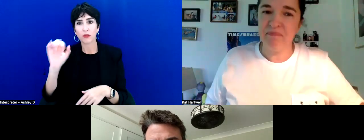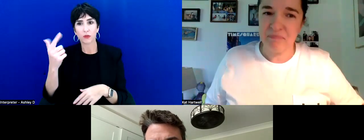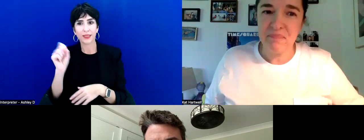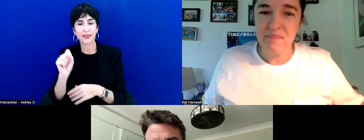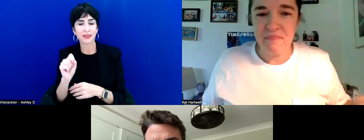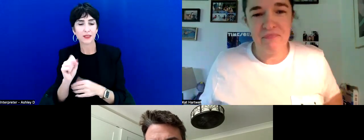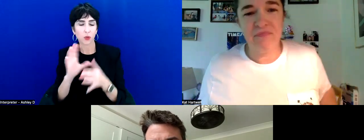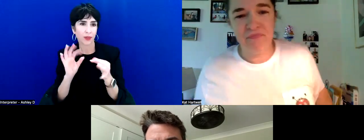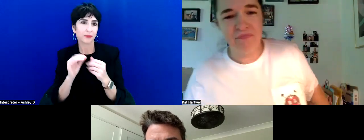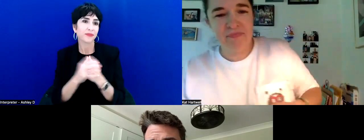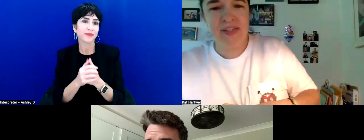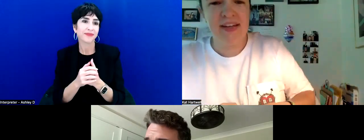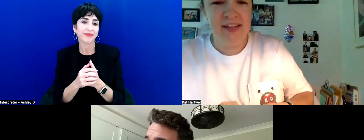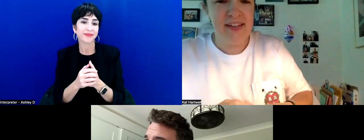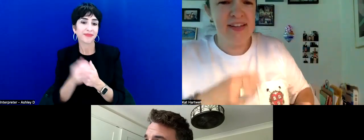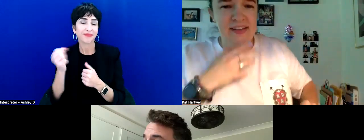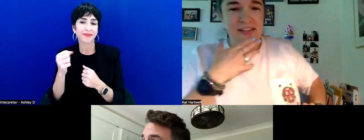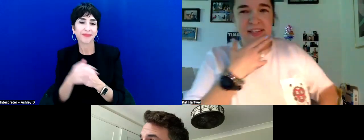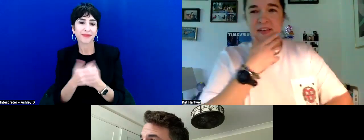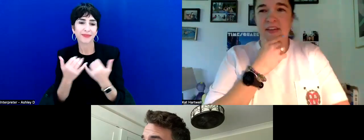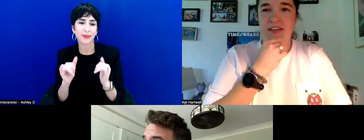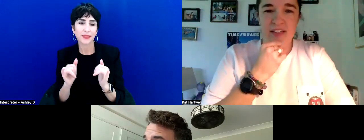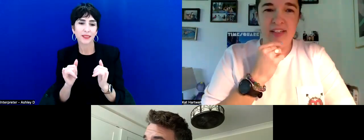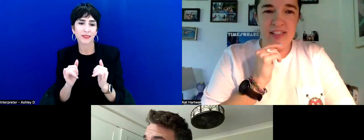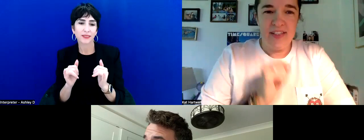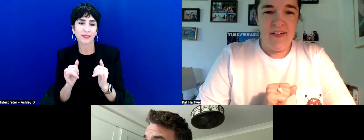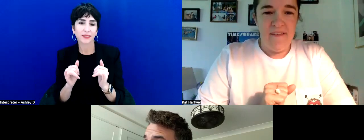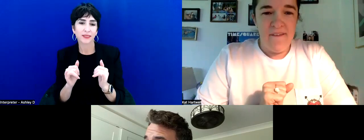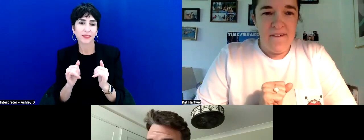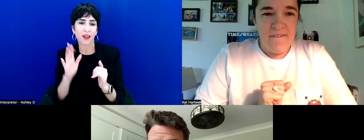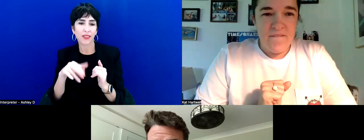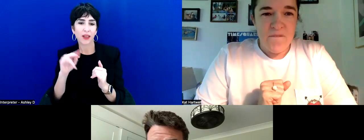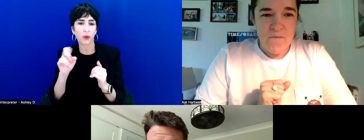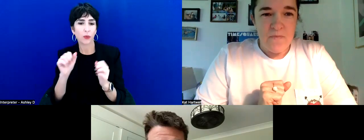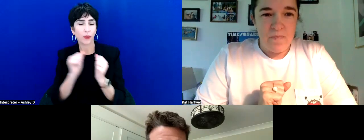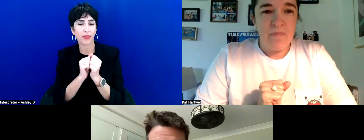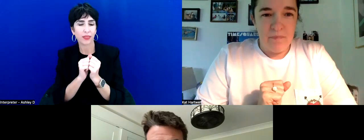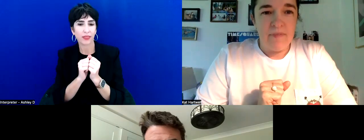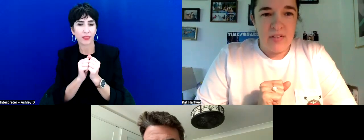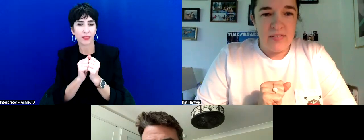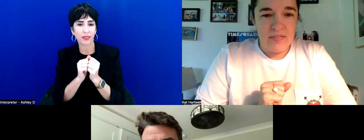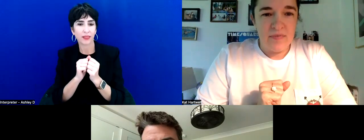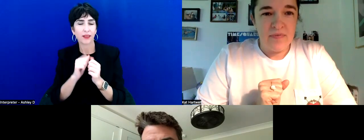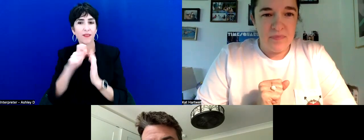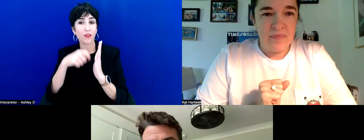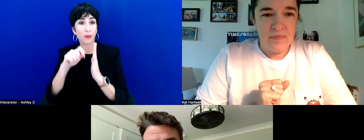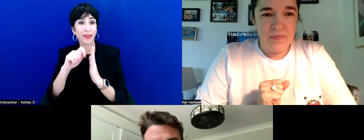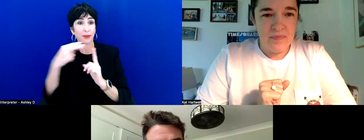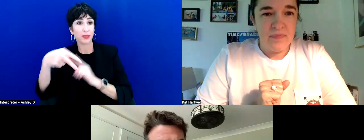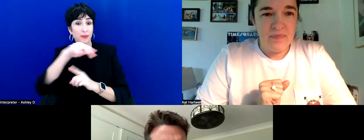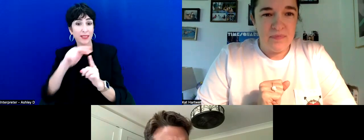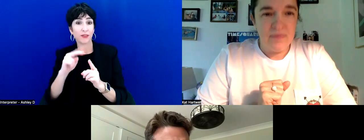story. Yeah, I'm still. I mean, on that note, as far as a filmmaking perspective or